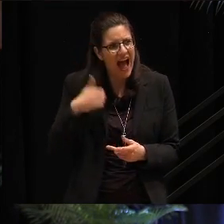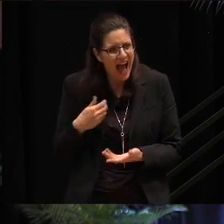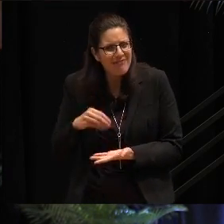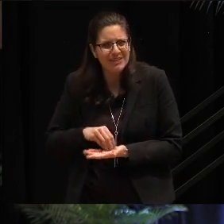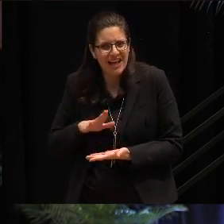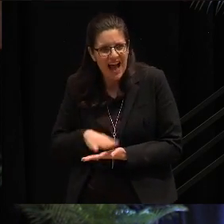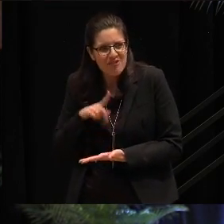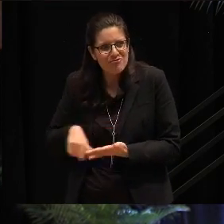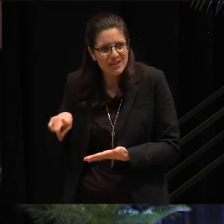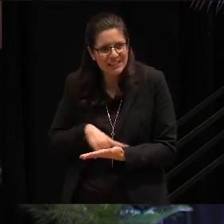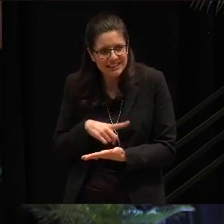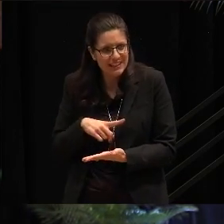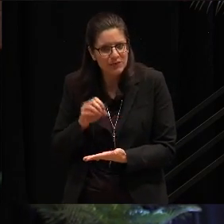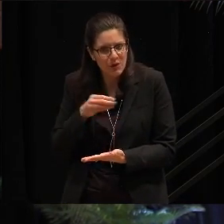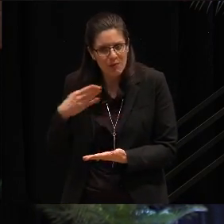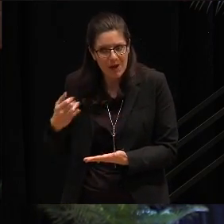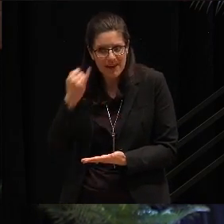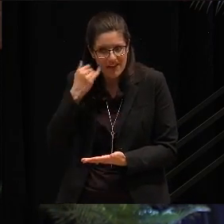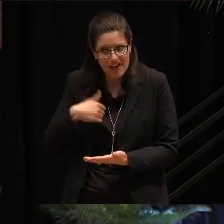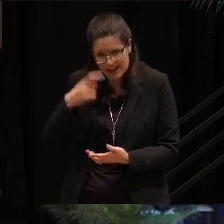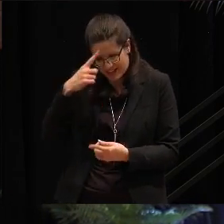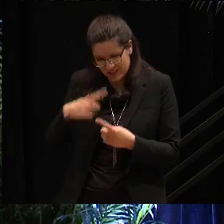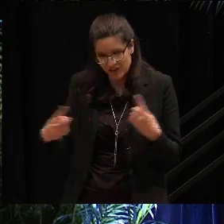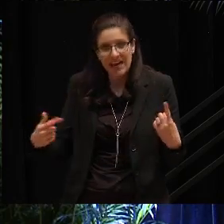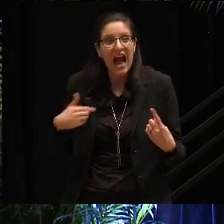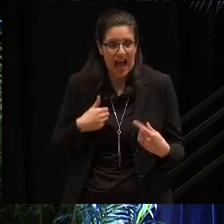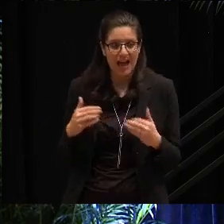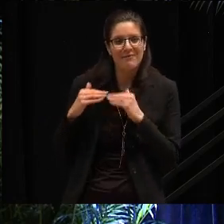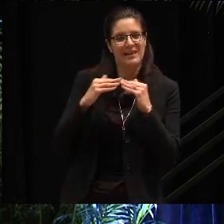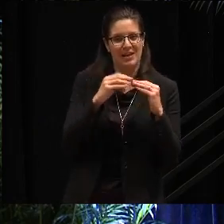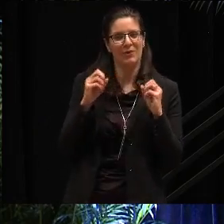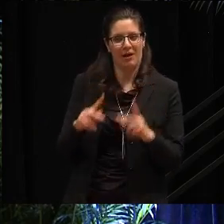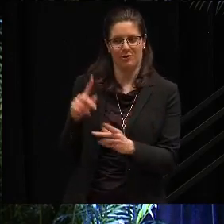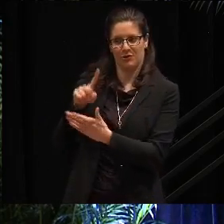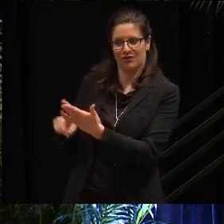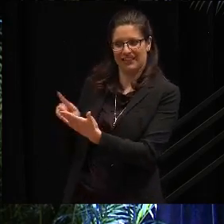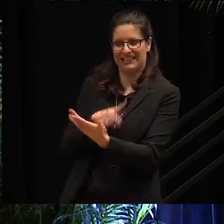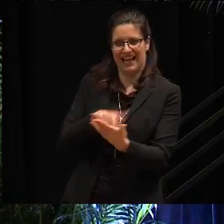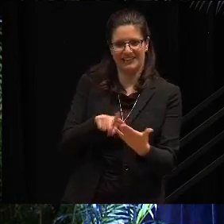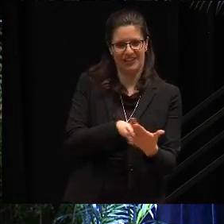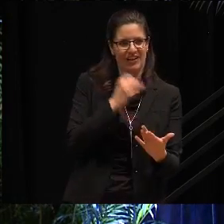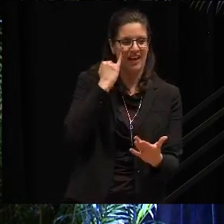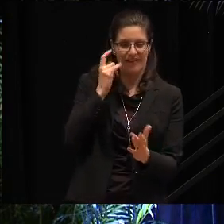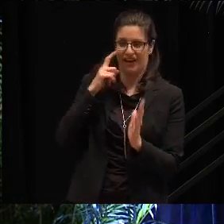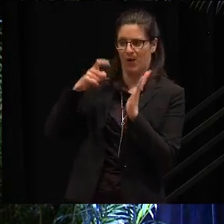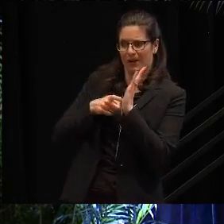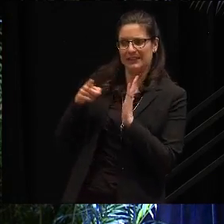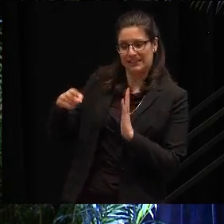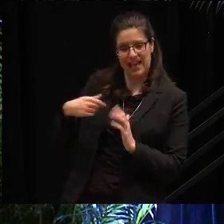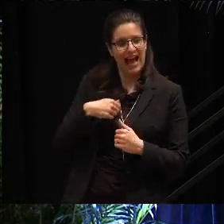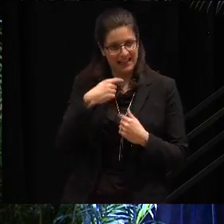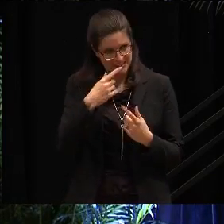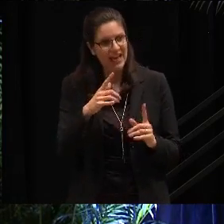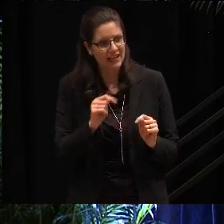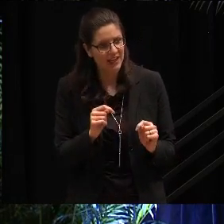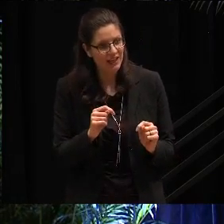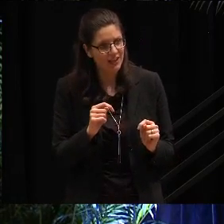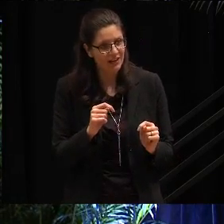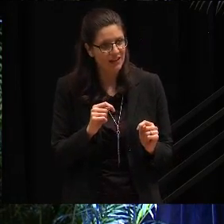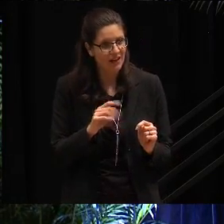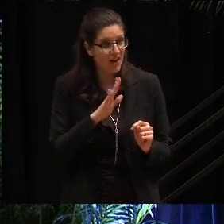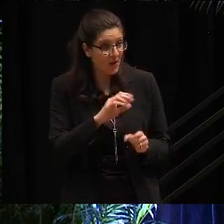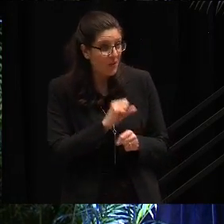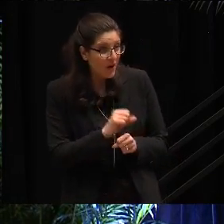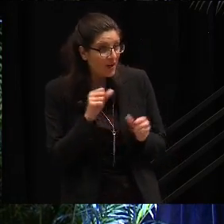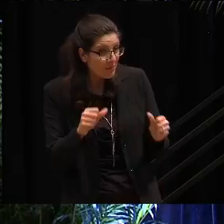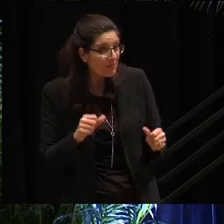Barack Obama on the things that I didn't agree with him on. I'm an equal opportunity criticizer, and when I see something that I don't like, I say it. I think that what